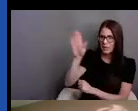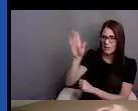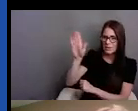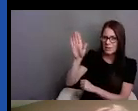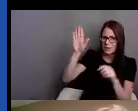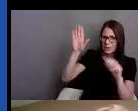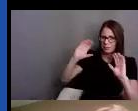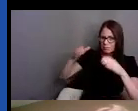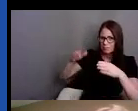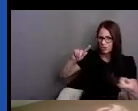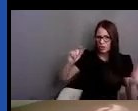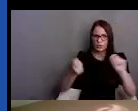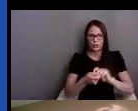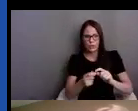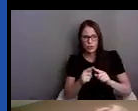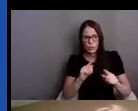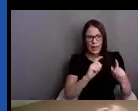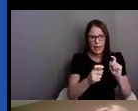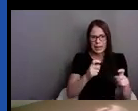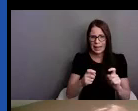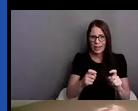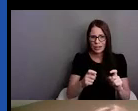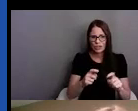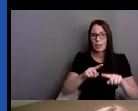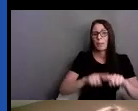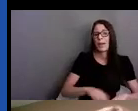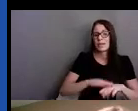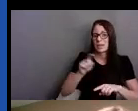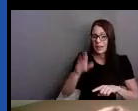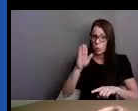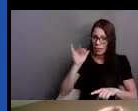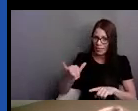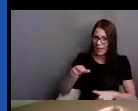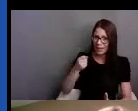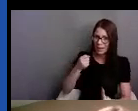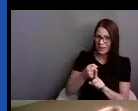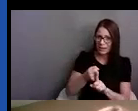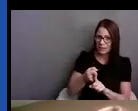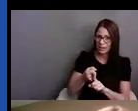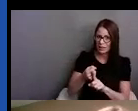on allocation sort of based more on need? Is that going to affect this at all? Thanks.